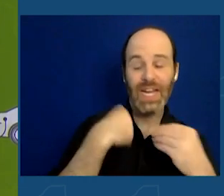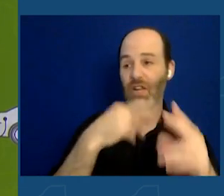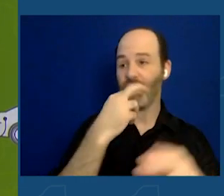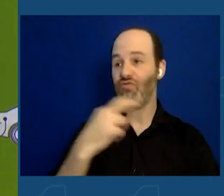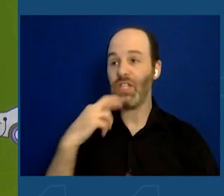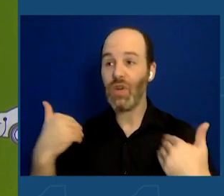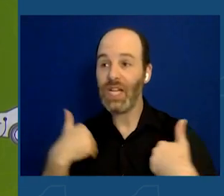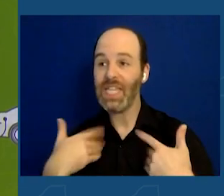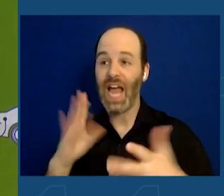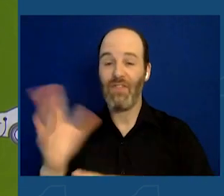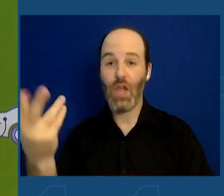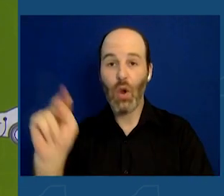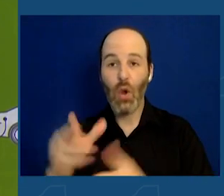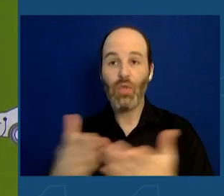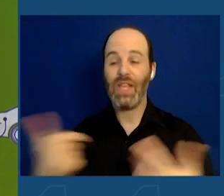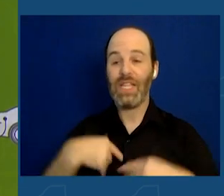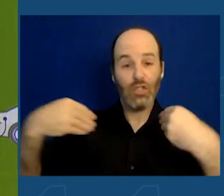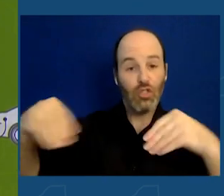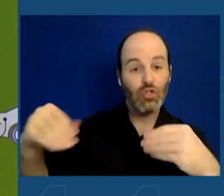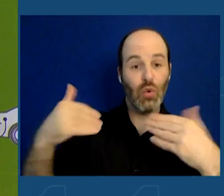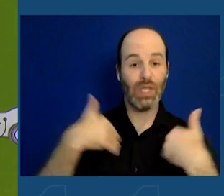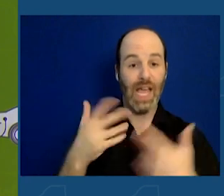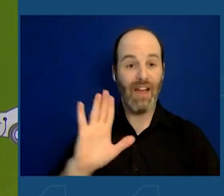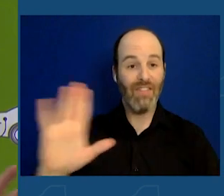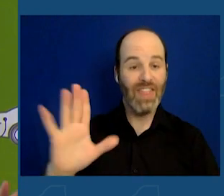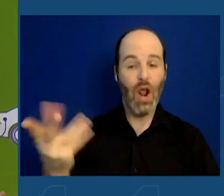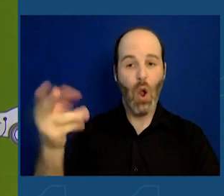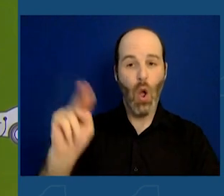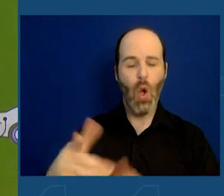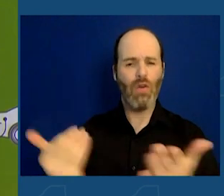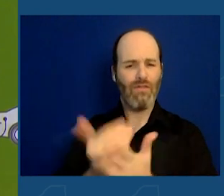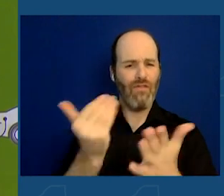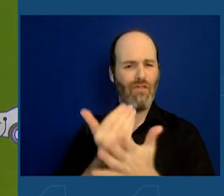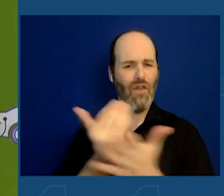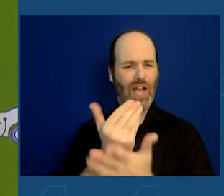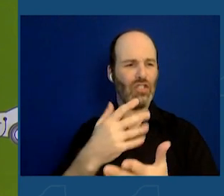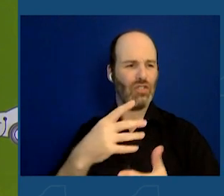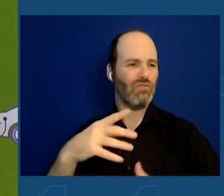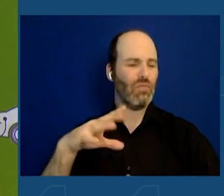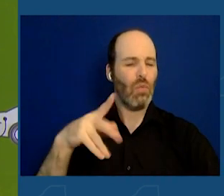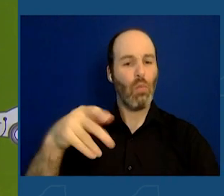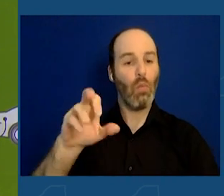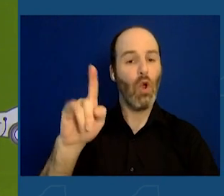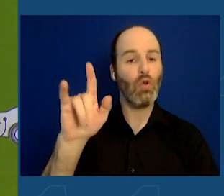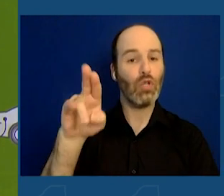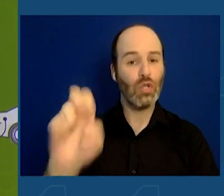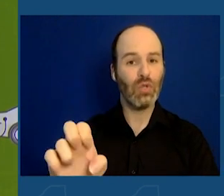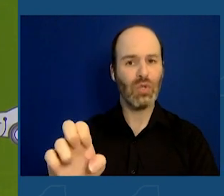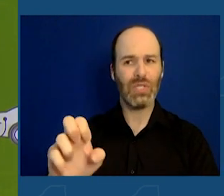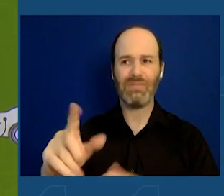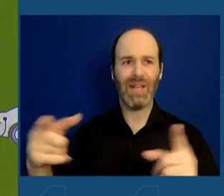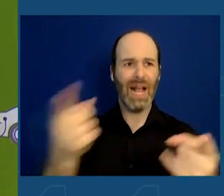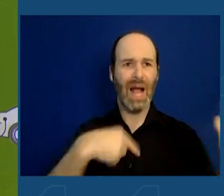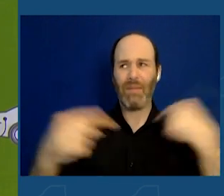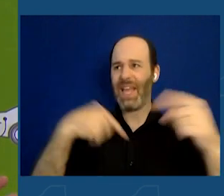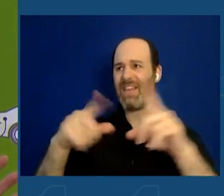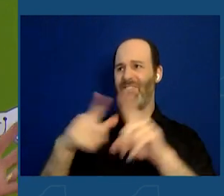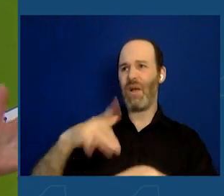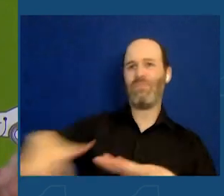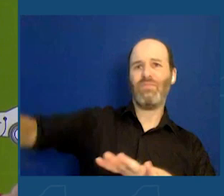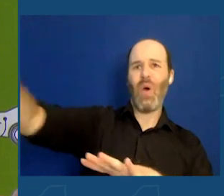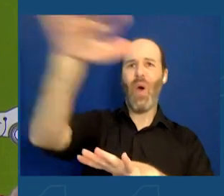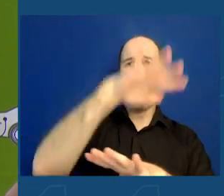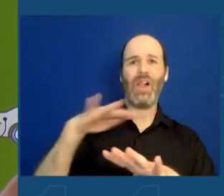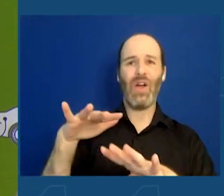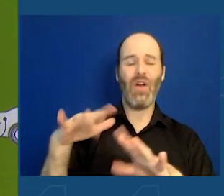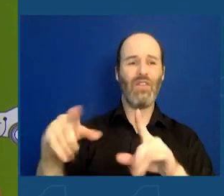and shops have all the fresh produce coming in from all over. I'm always happy when I'm touring and I see the boxes coming in from upstate